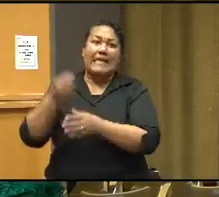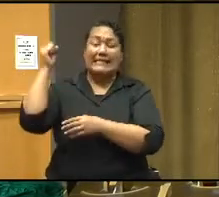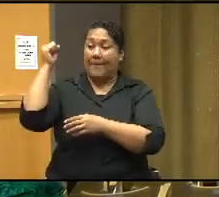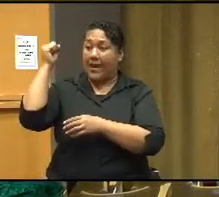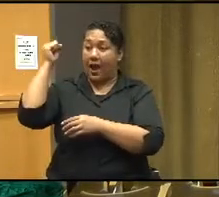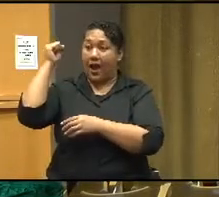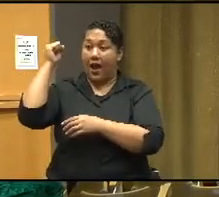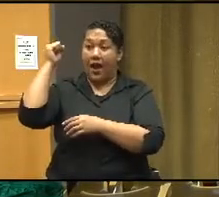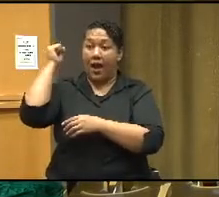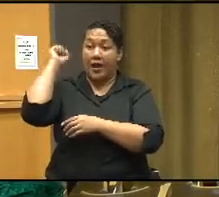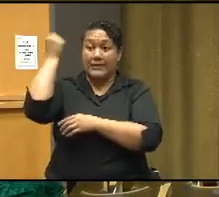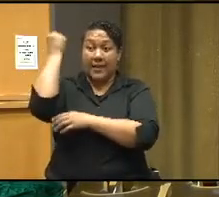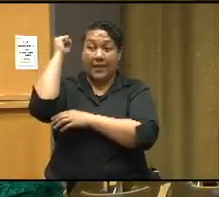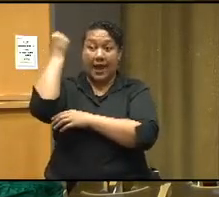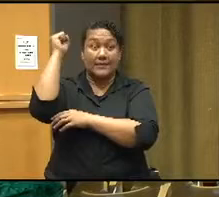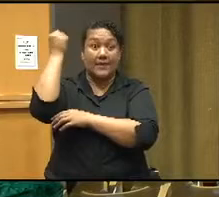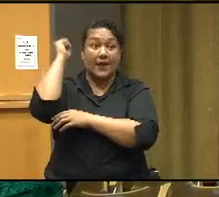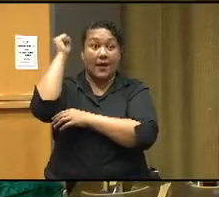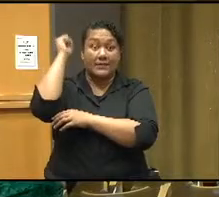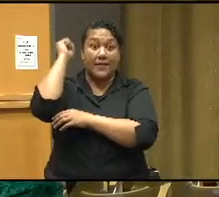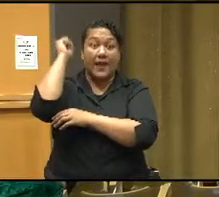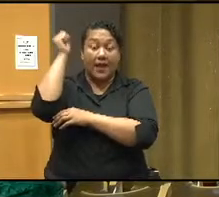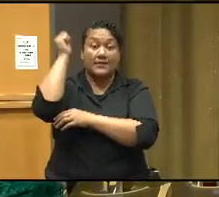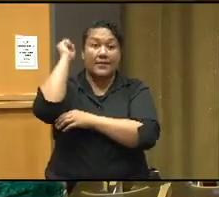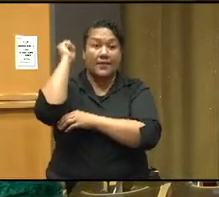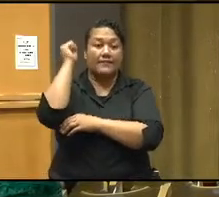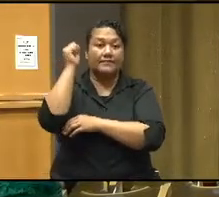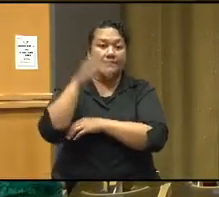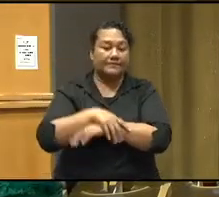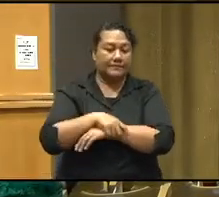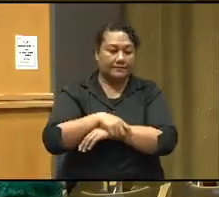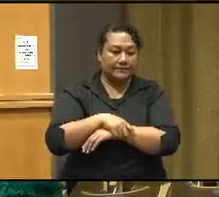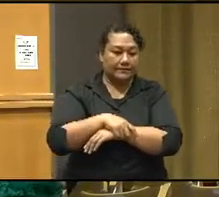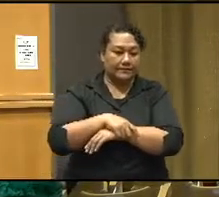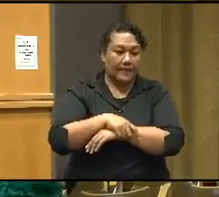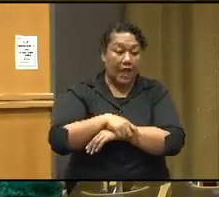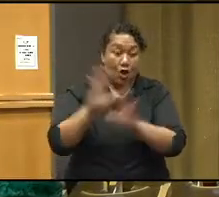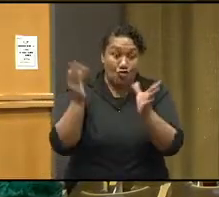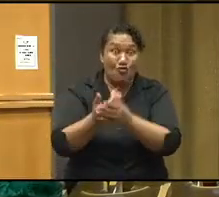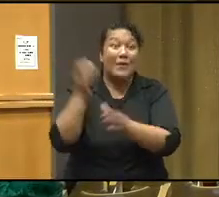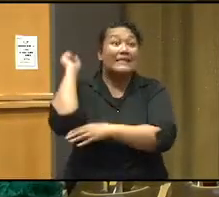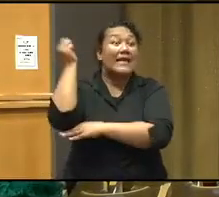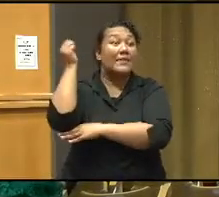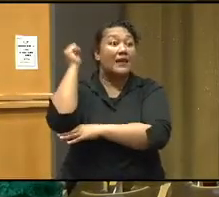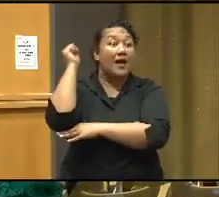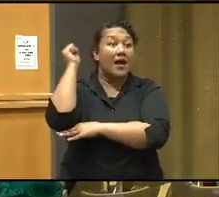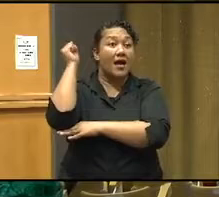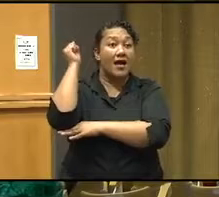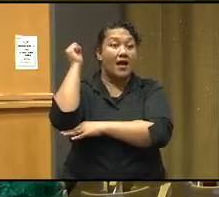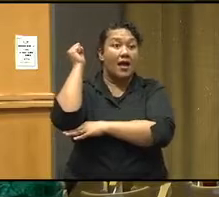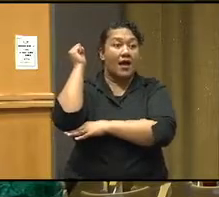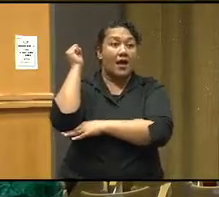what they participate, etc. And also to, in group seminars, I try to make teams that are